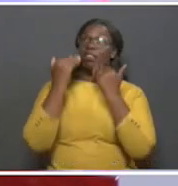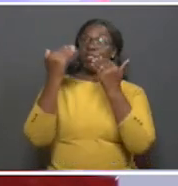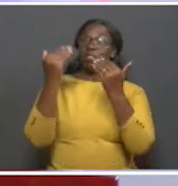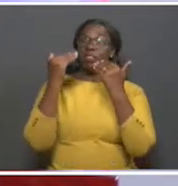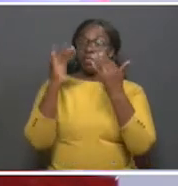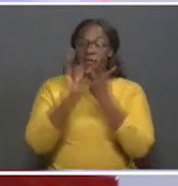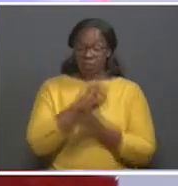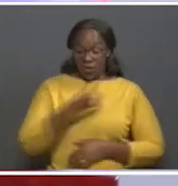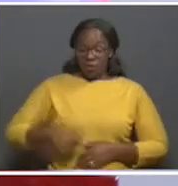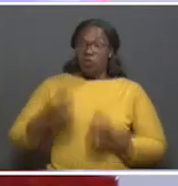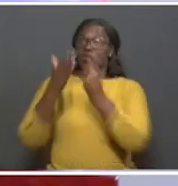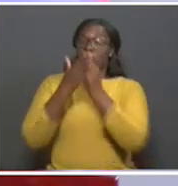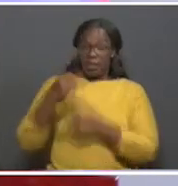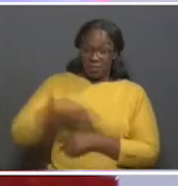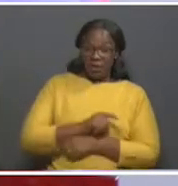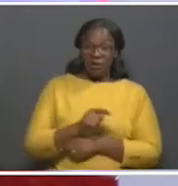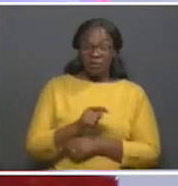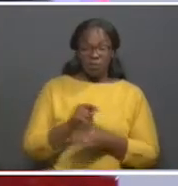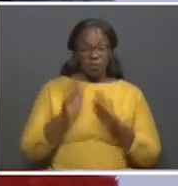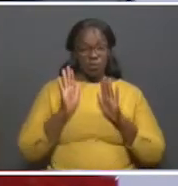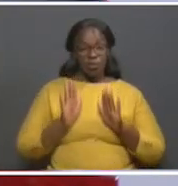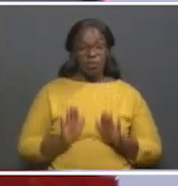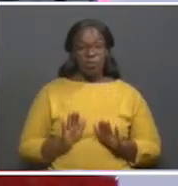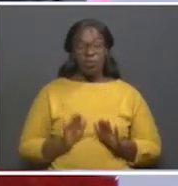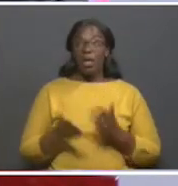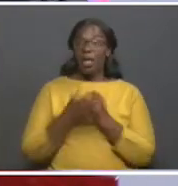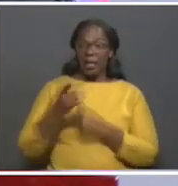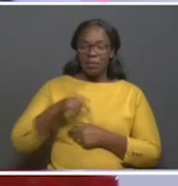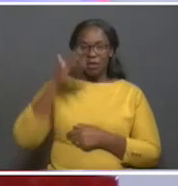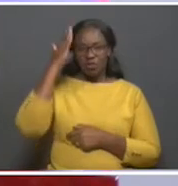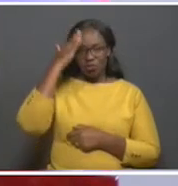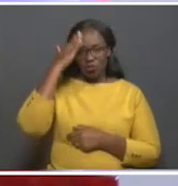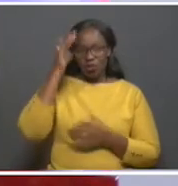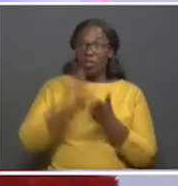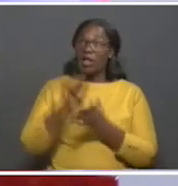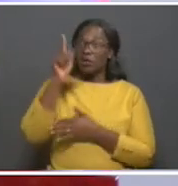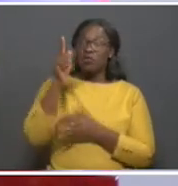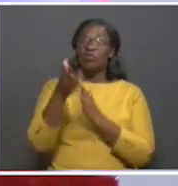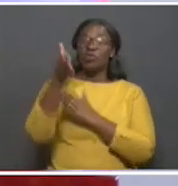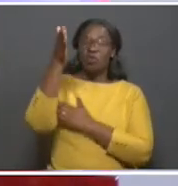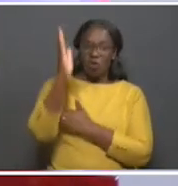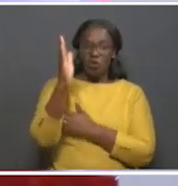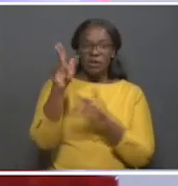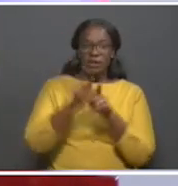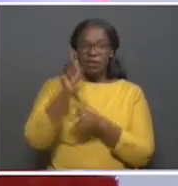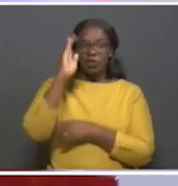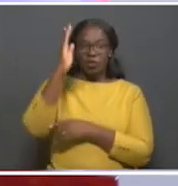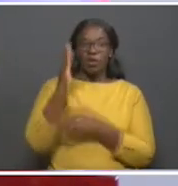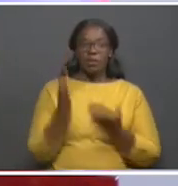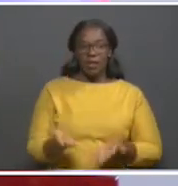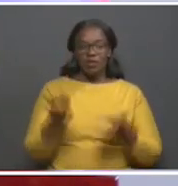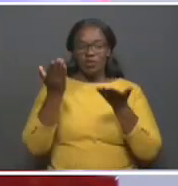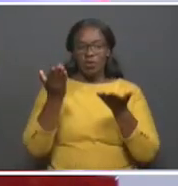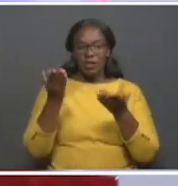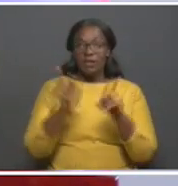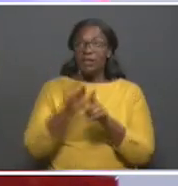that, Lord, you're helping us to be still. You're helping us to know that you are God, and that you will be exalted,